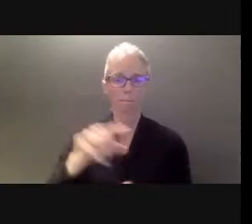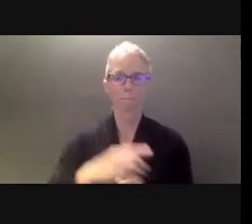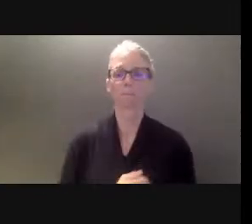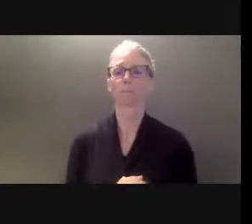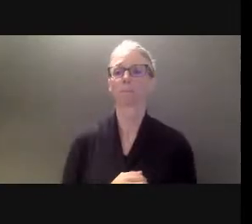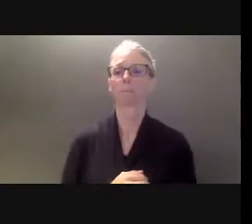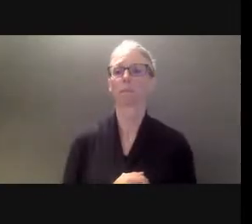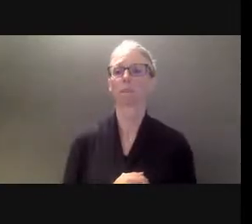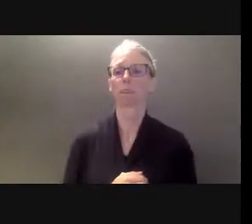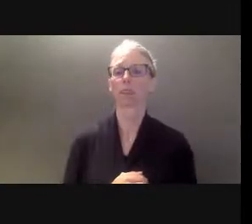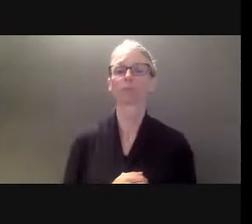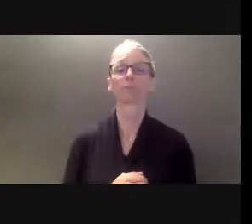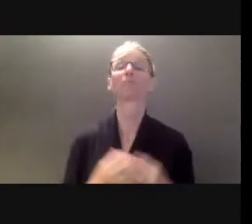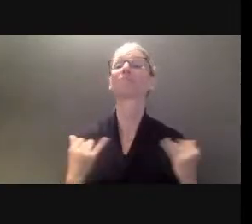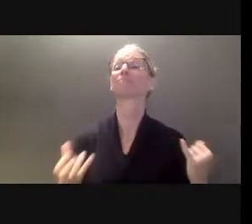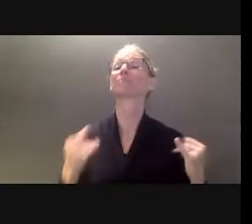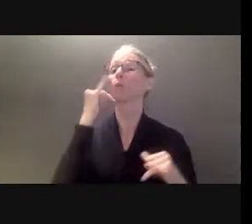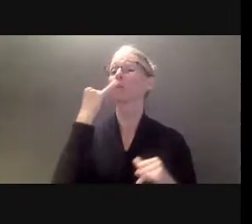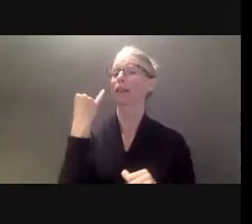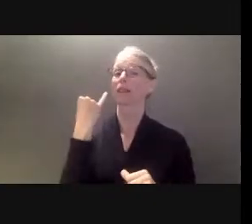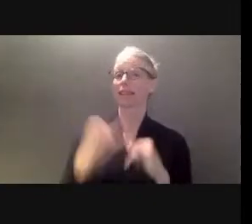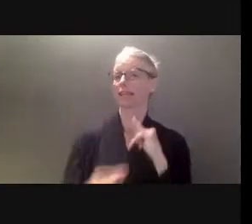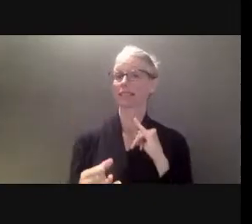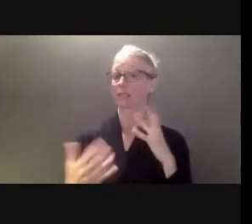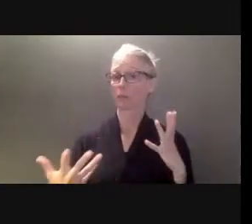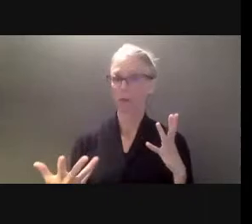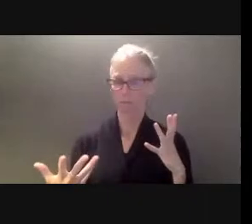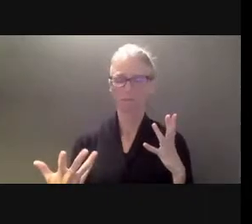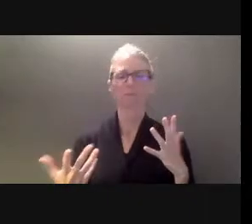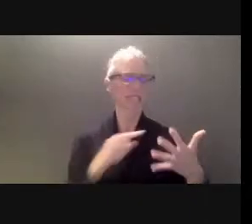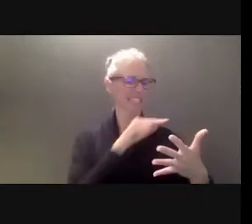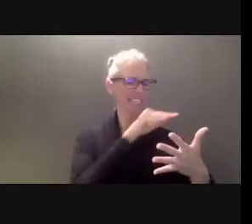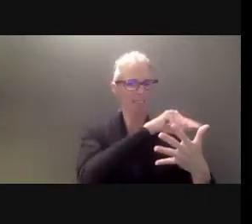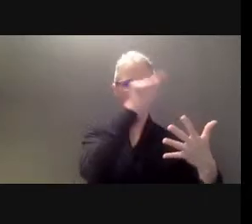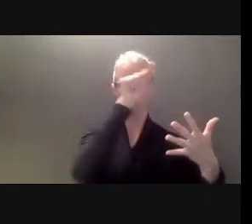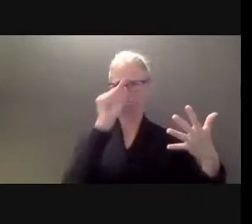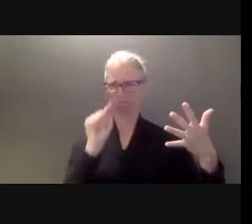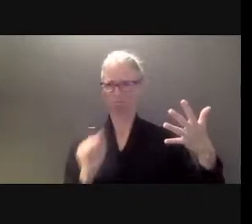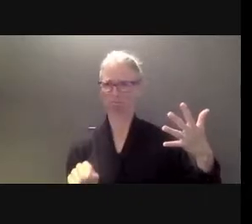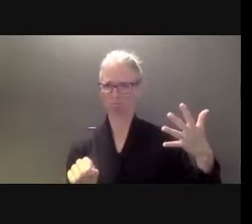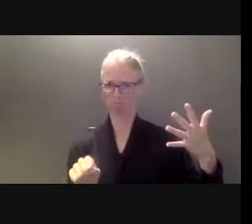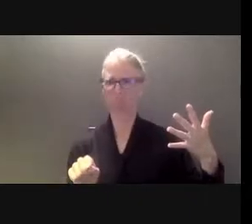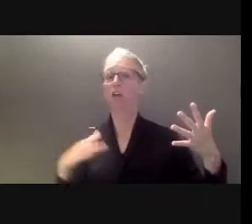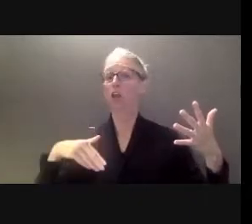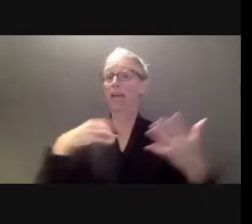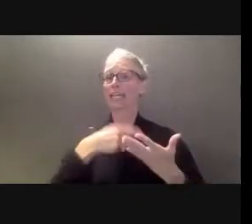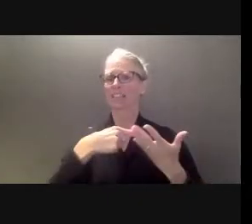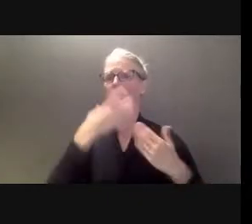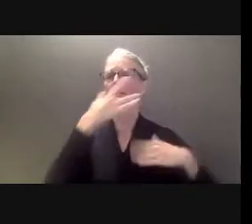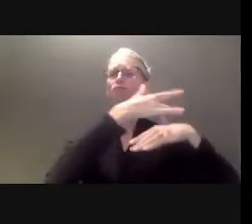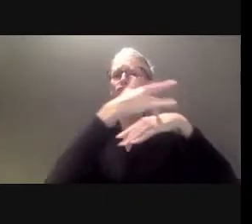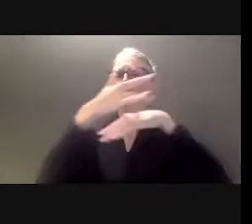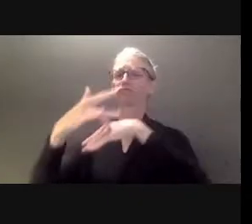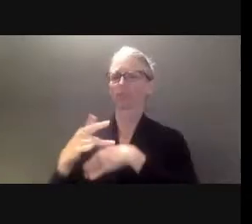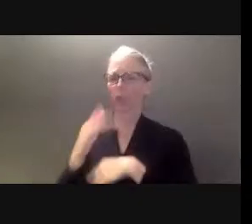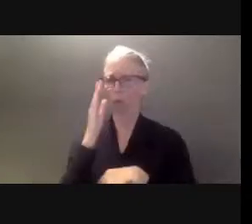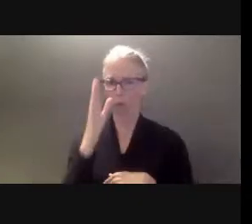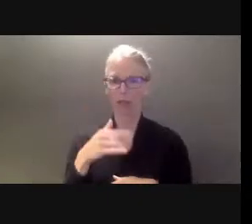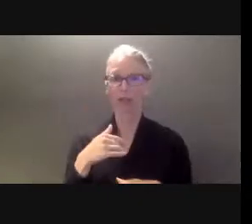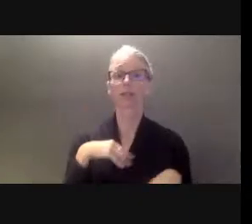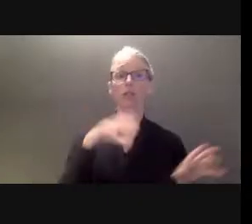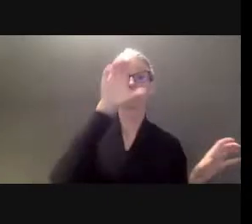Now we are going to finish this presentation by discussing some other work. On this slide, highlighted in orange, are the 3